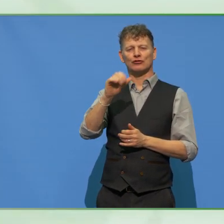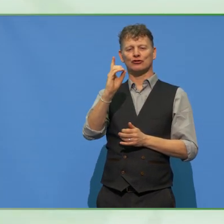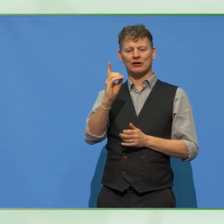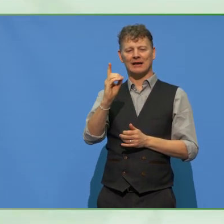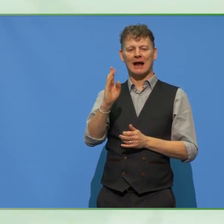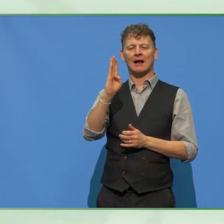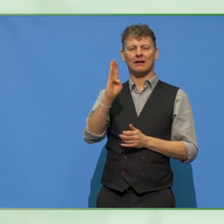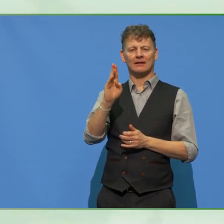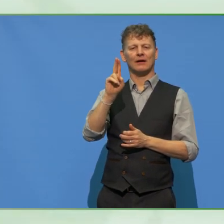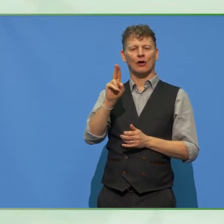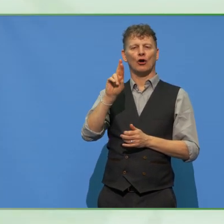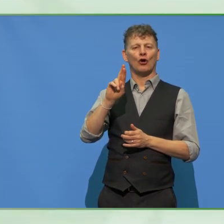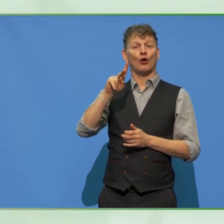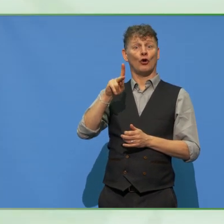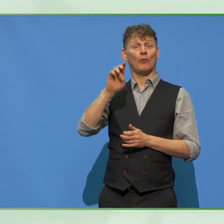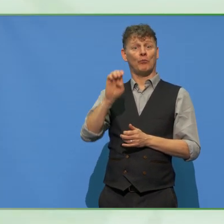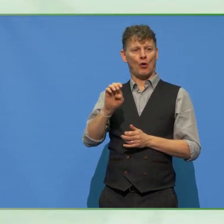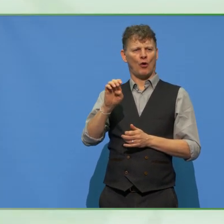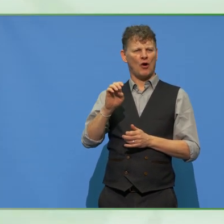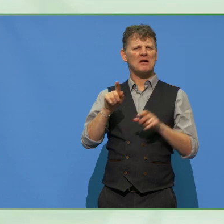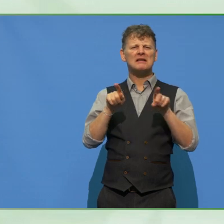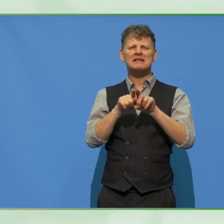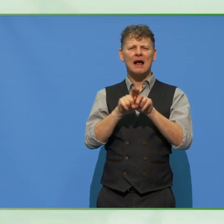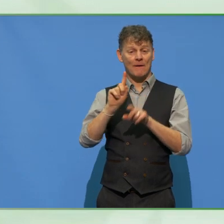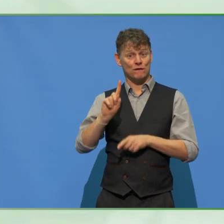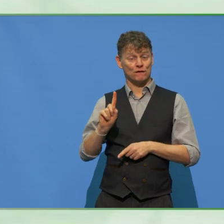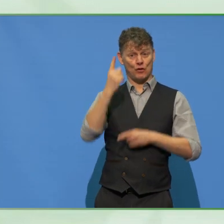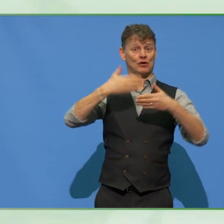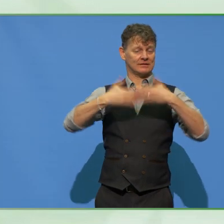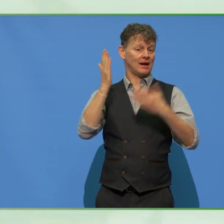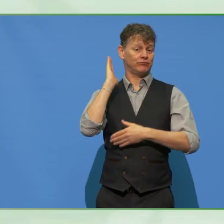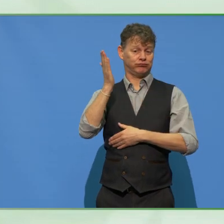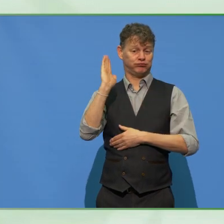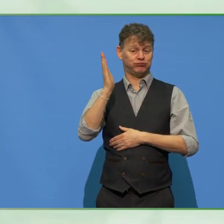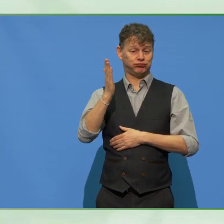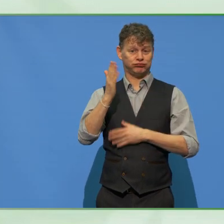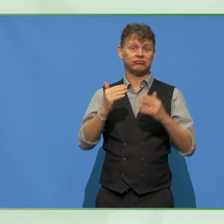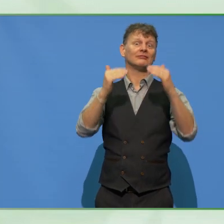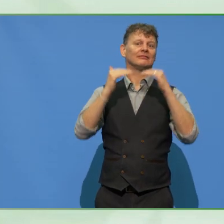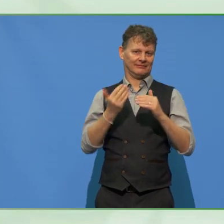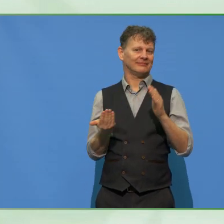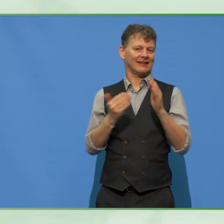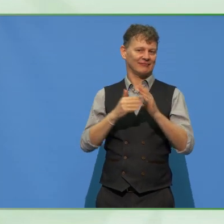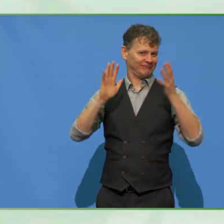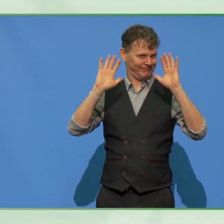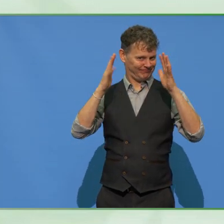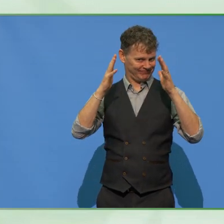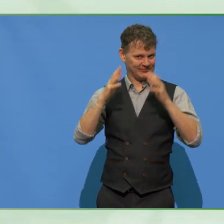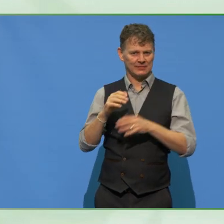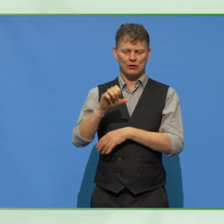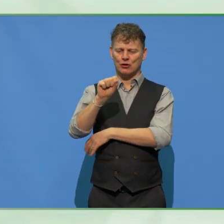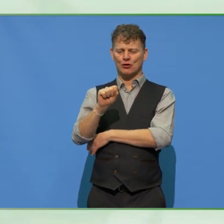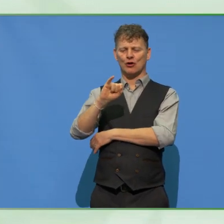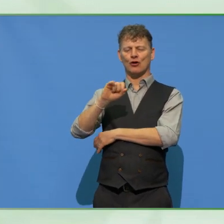we give a big shout out to Sinead? Fantastic. Yes. Sinead